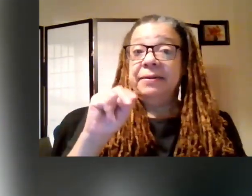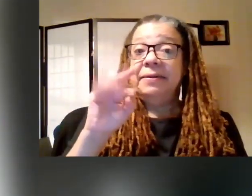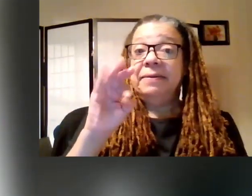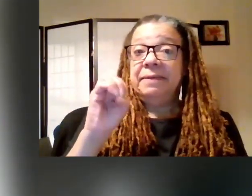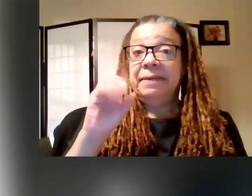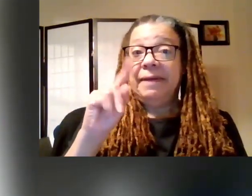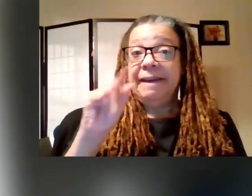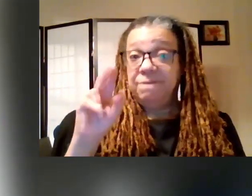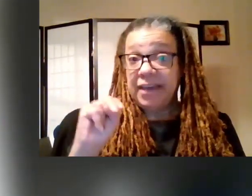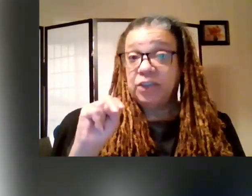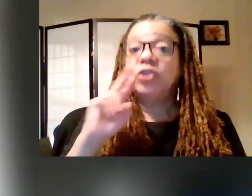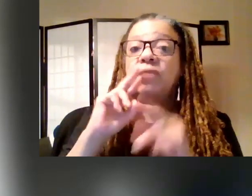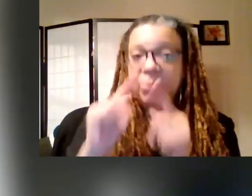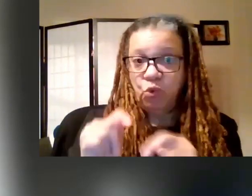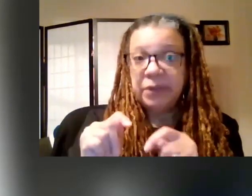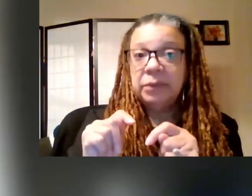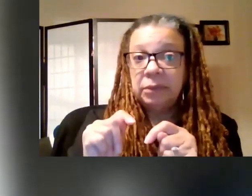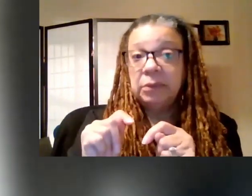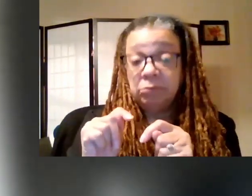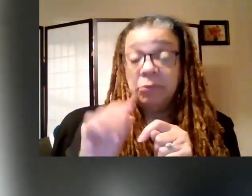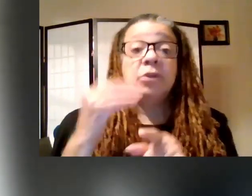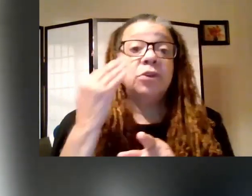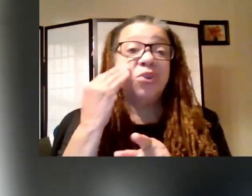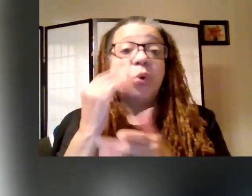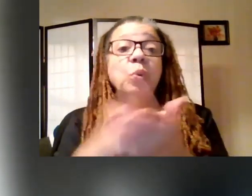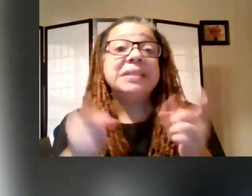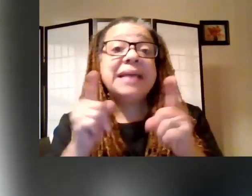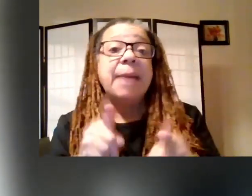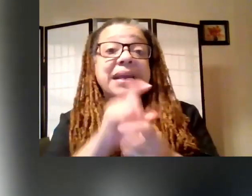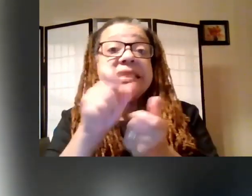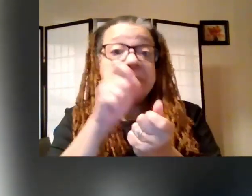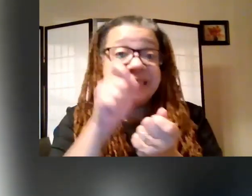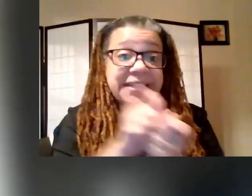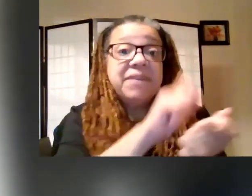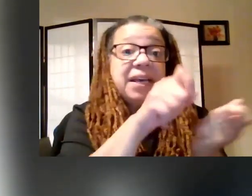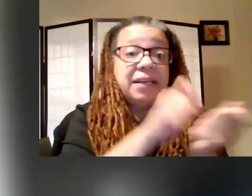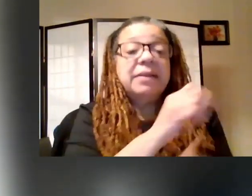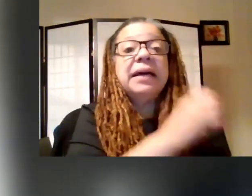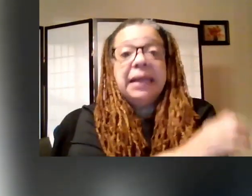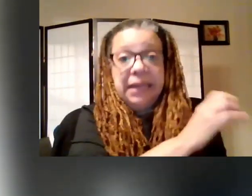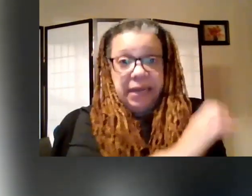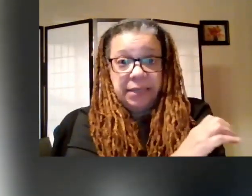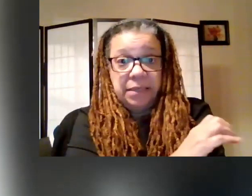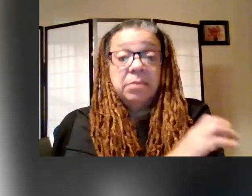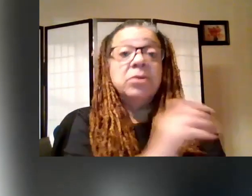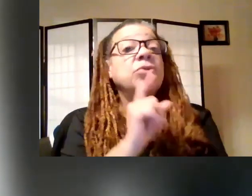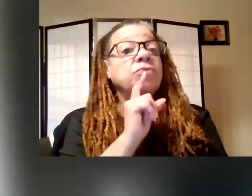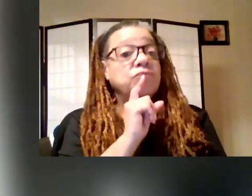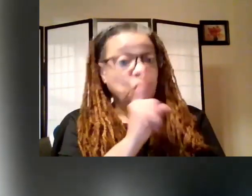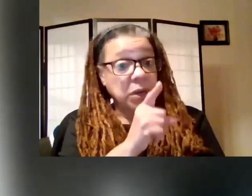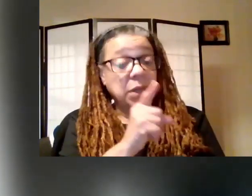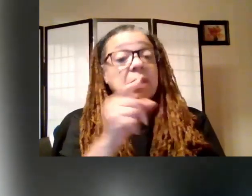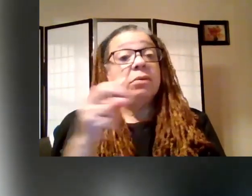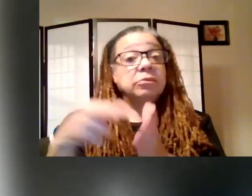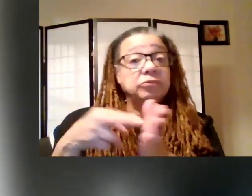for patients to get a hold of the infection rates at their clinics. And really importantly, we're going to regulate whether a clinic